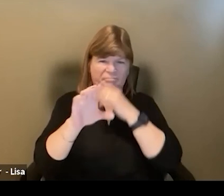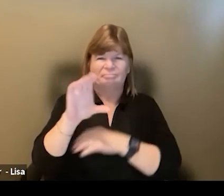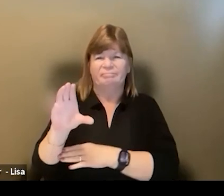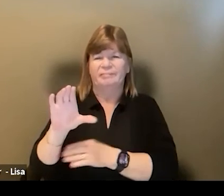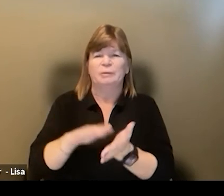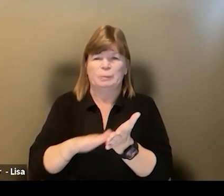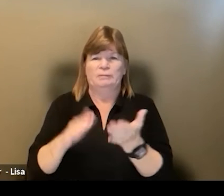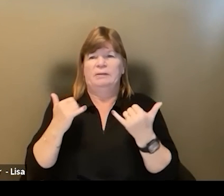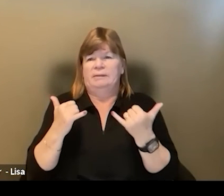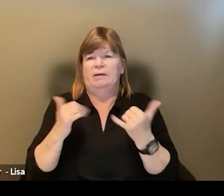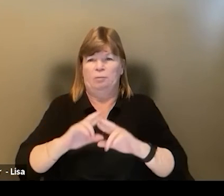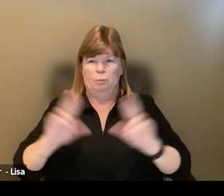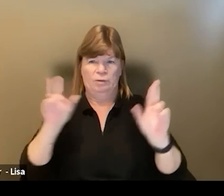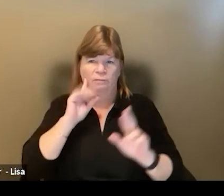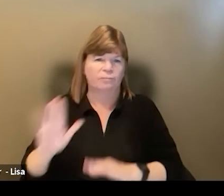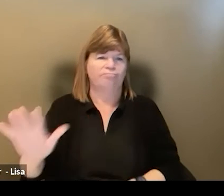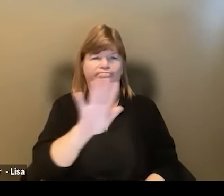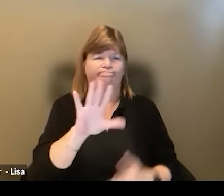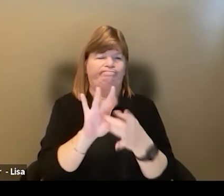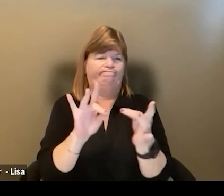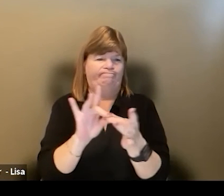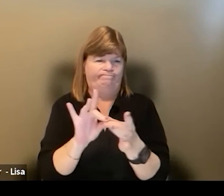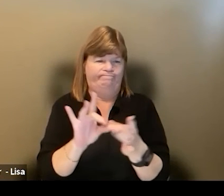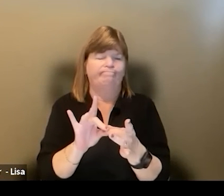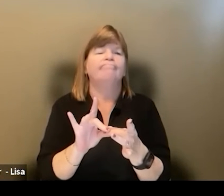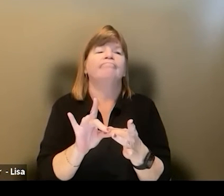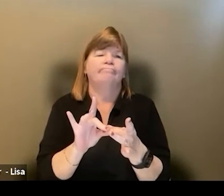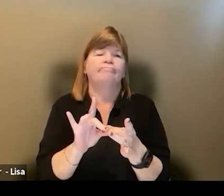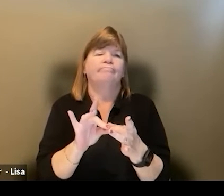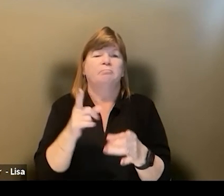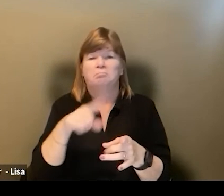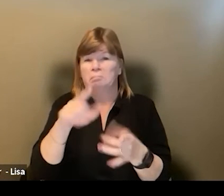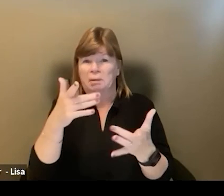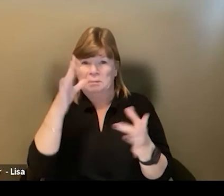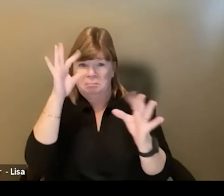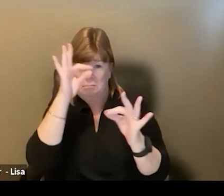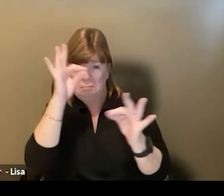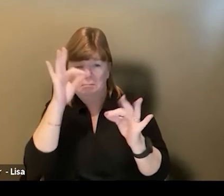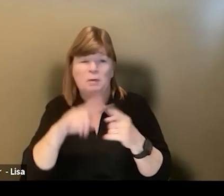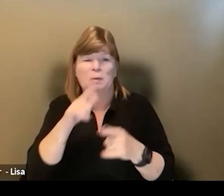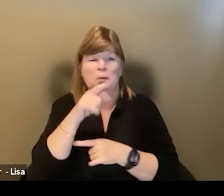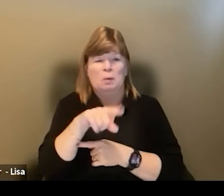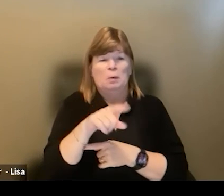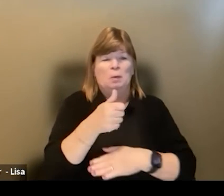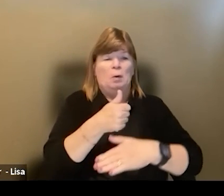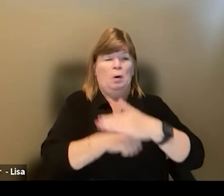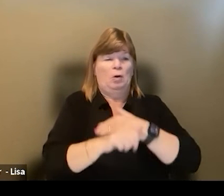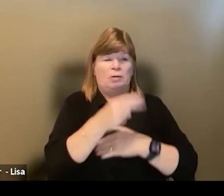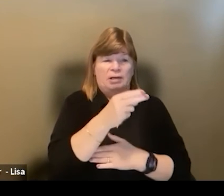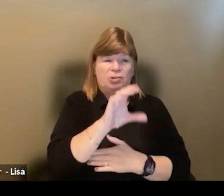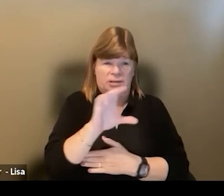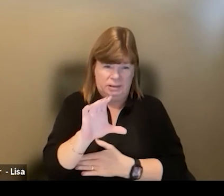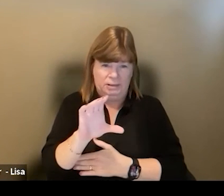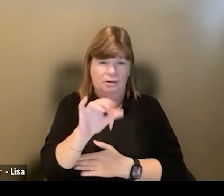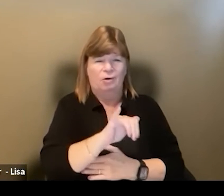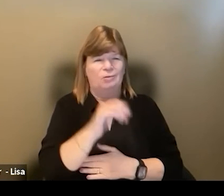waiver is also out for public comment. And for those who may not know, those who are served through Hoosier Care